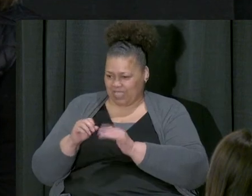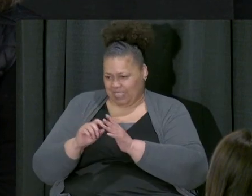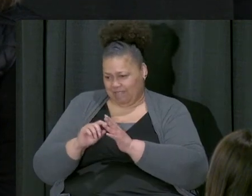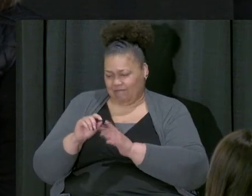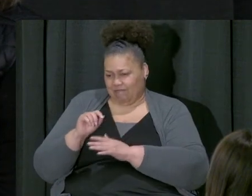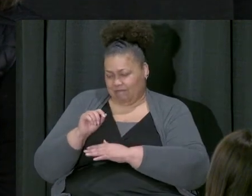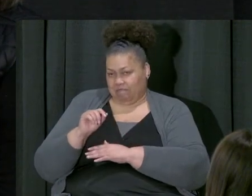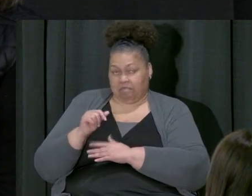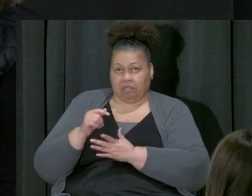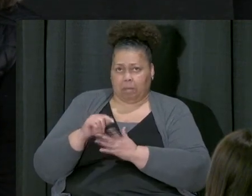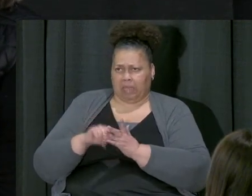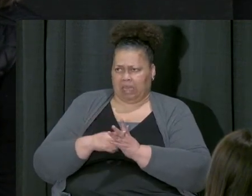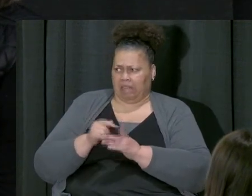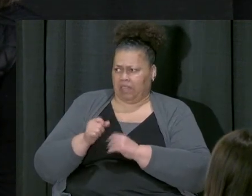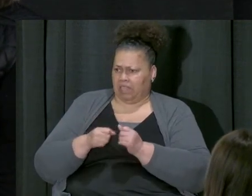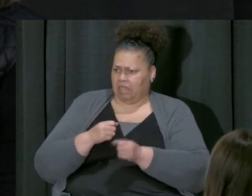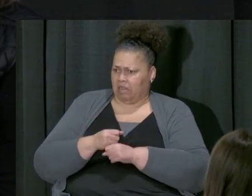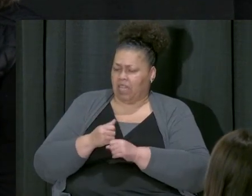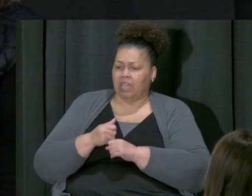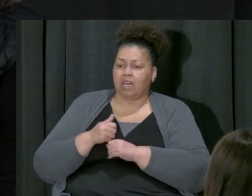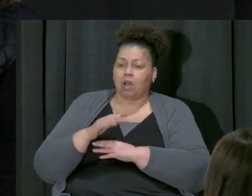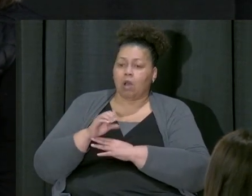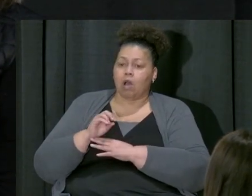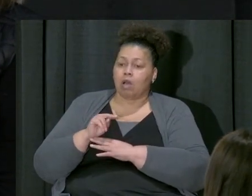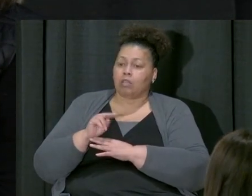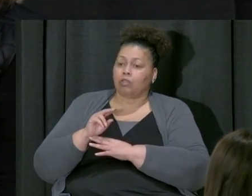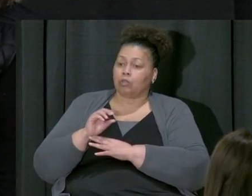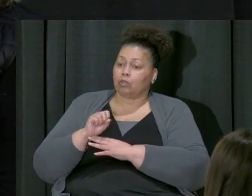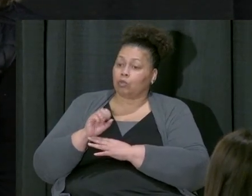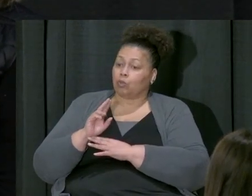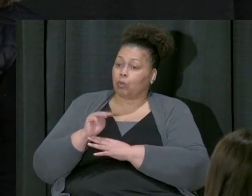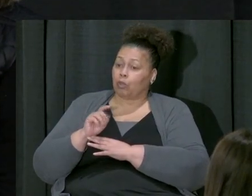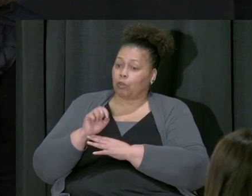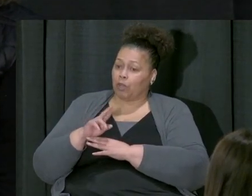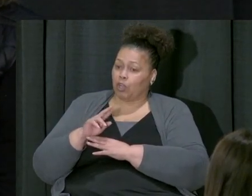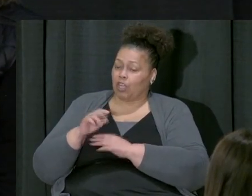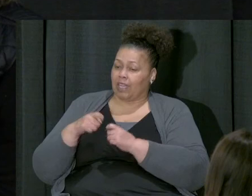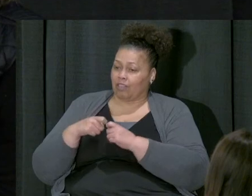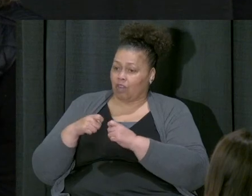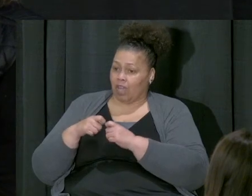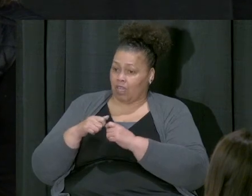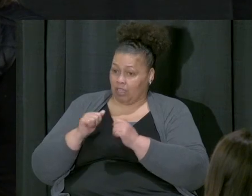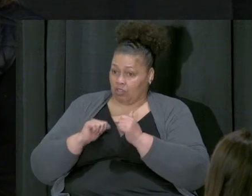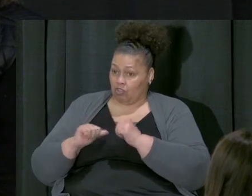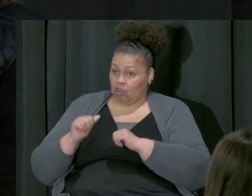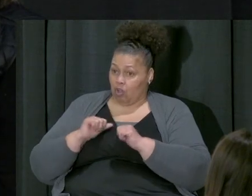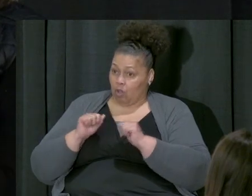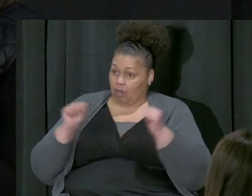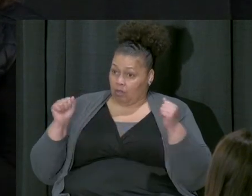the year at the Consumer Electronics Show. So we only have 2 months of experience,